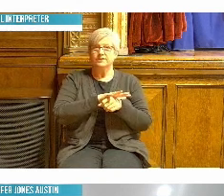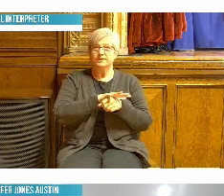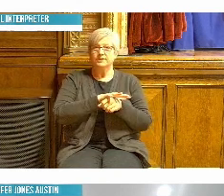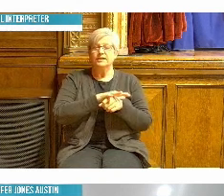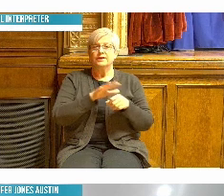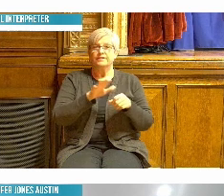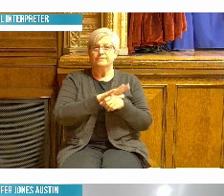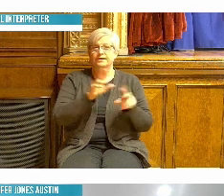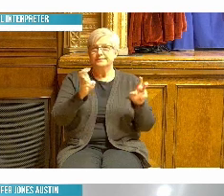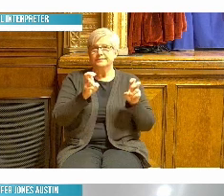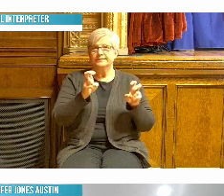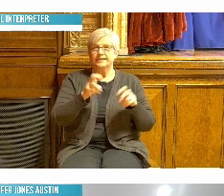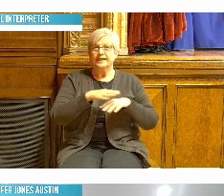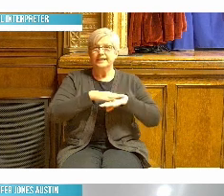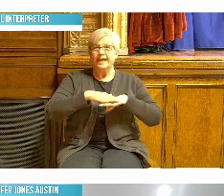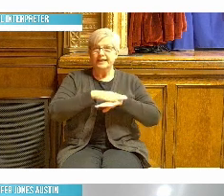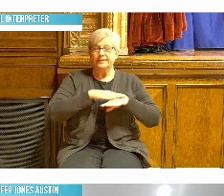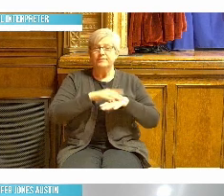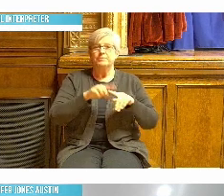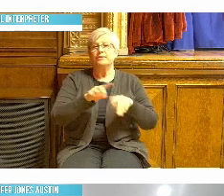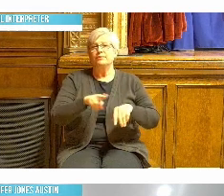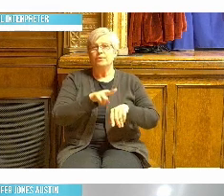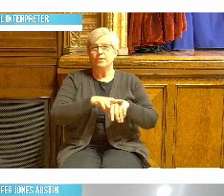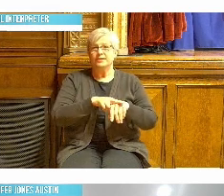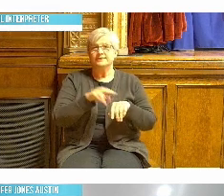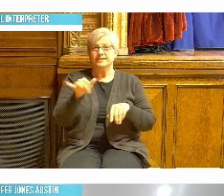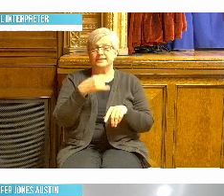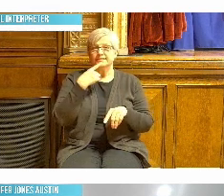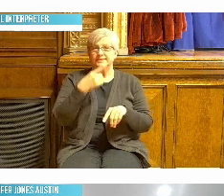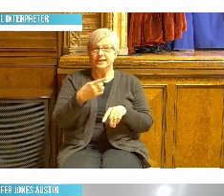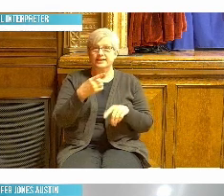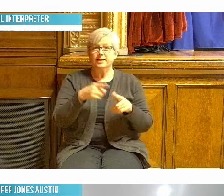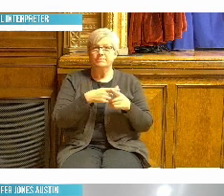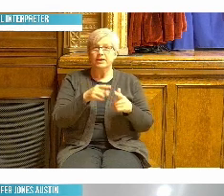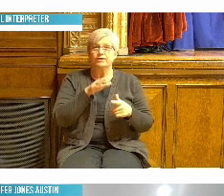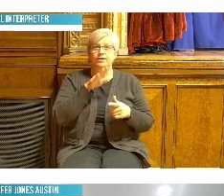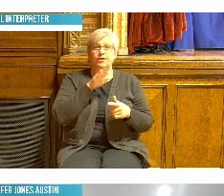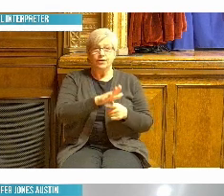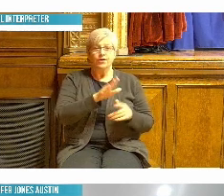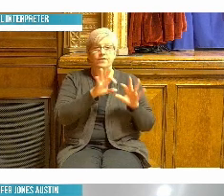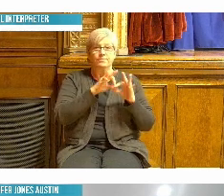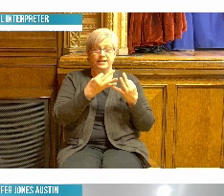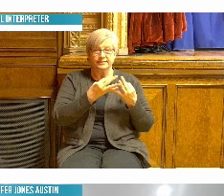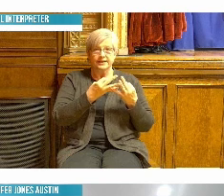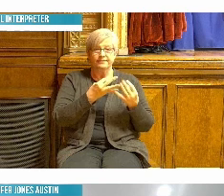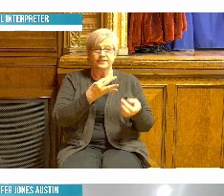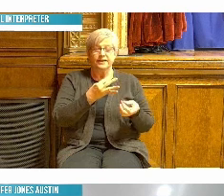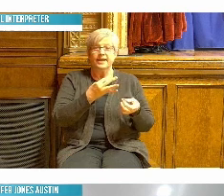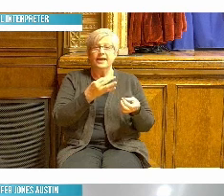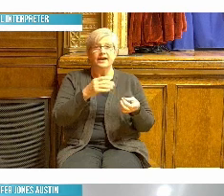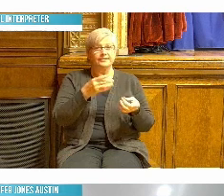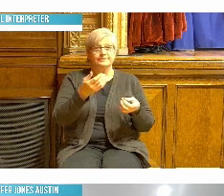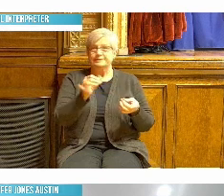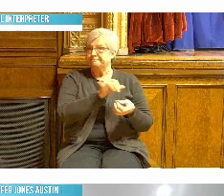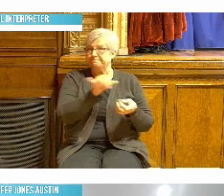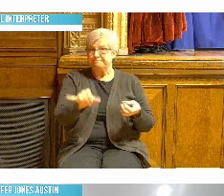considered a full Native American, but of course, like she said about her relative, had